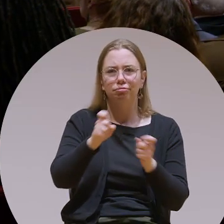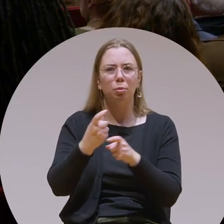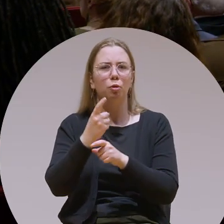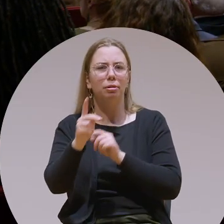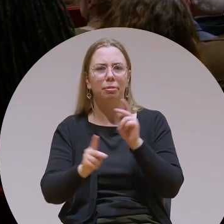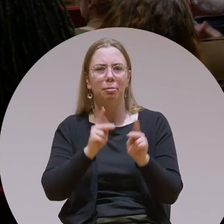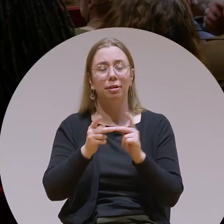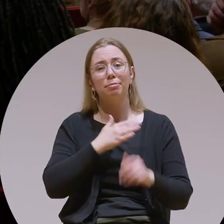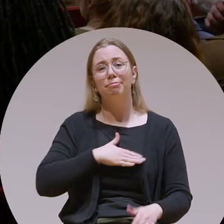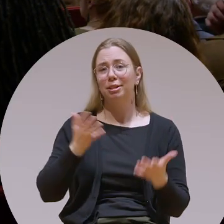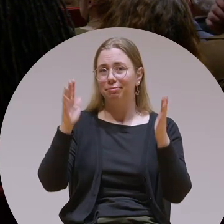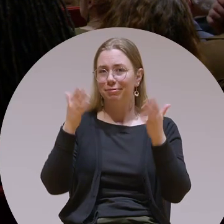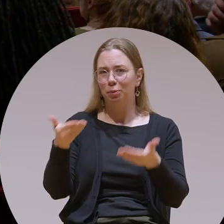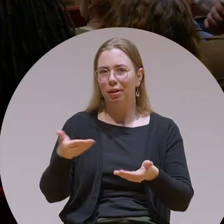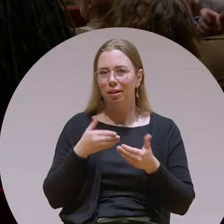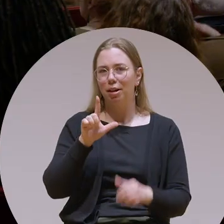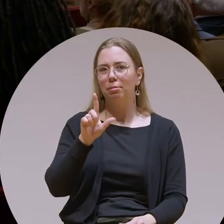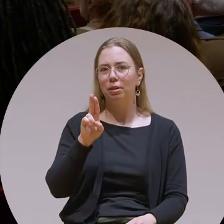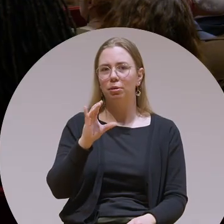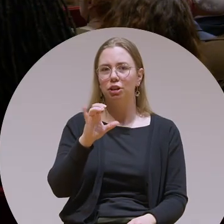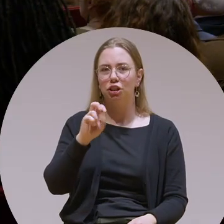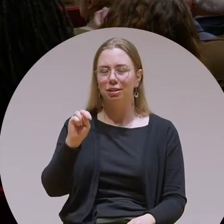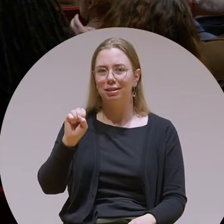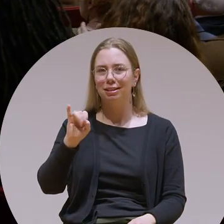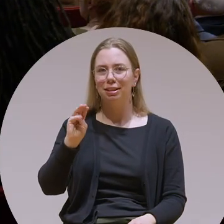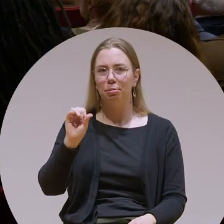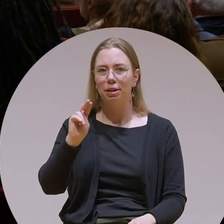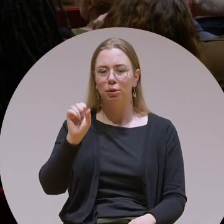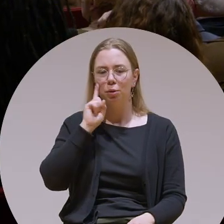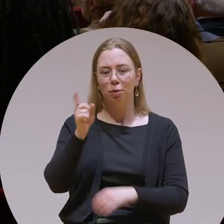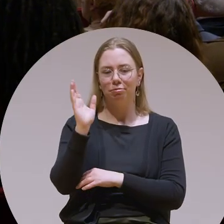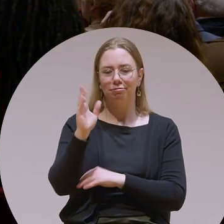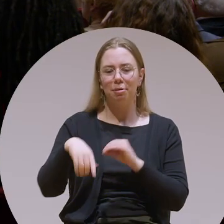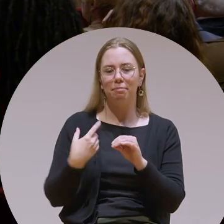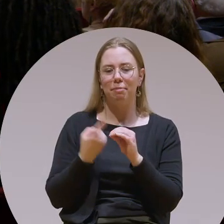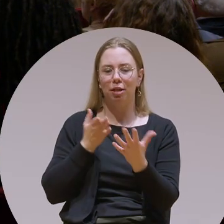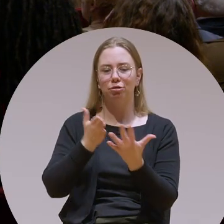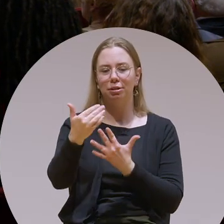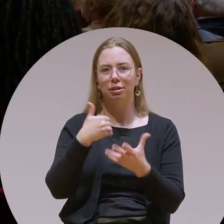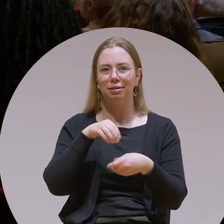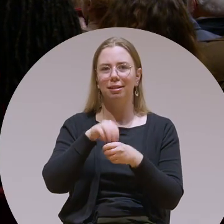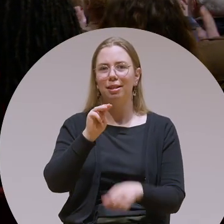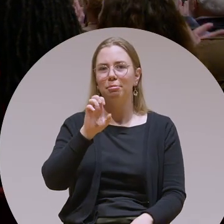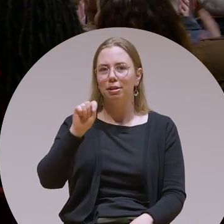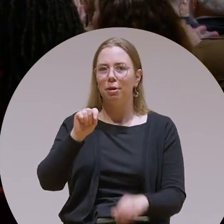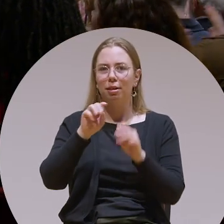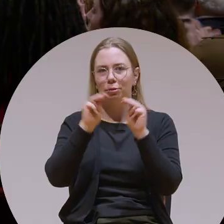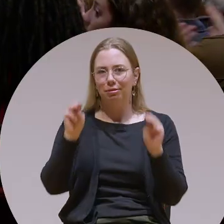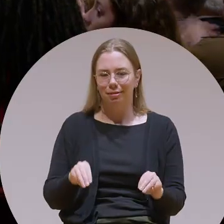who will speak to us on transparency of the Metropolitan Museum, documenting the provenance of a great collection. Thank you.